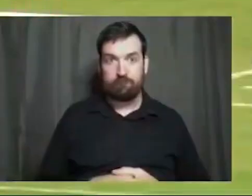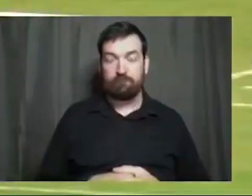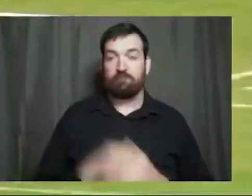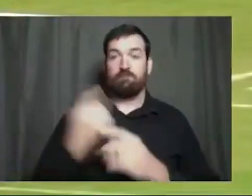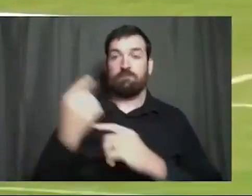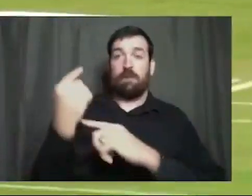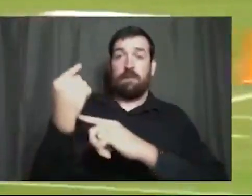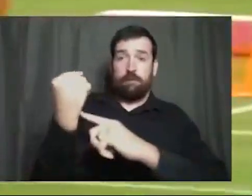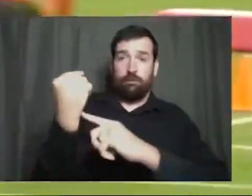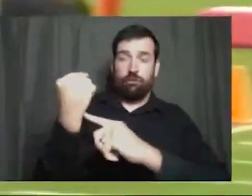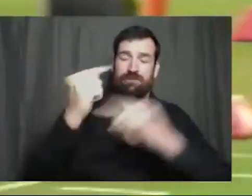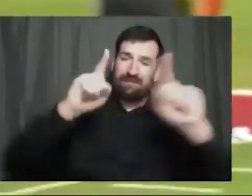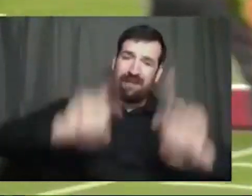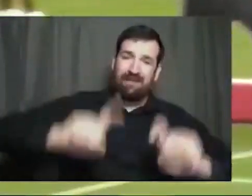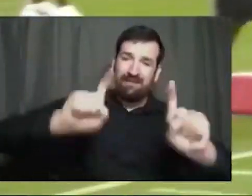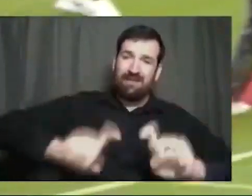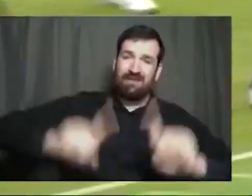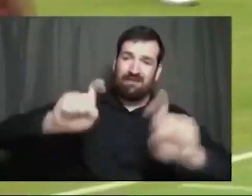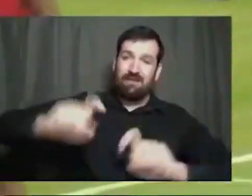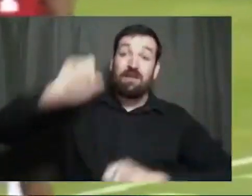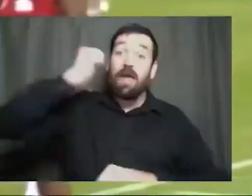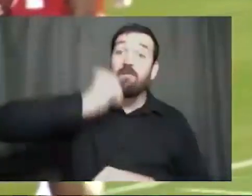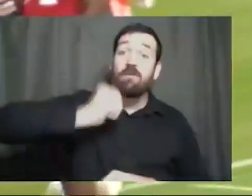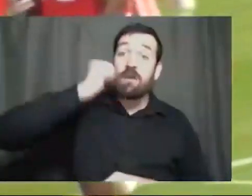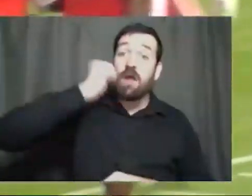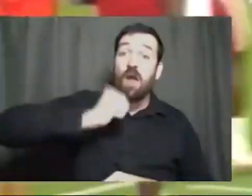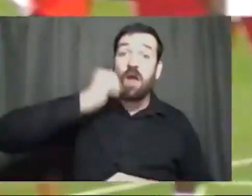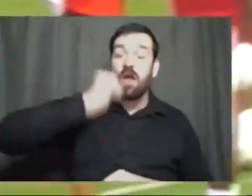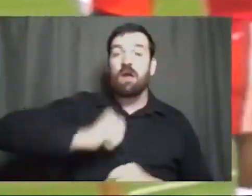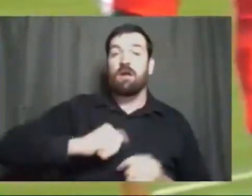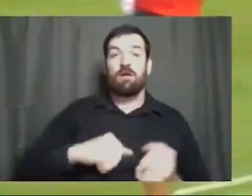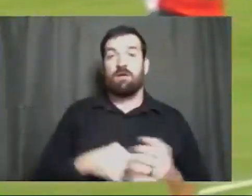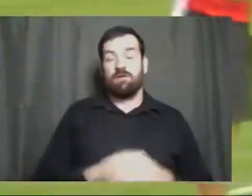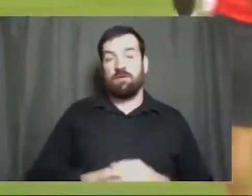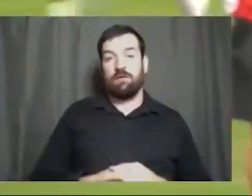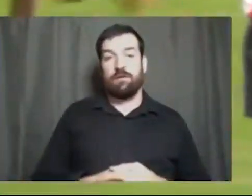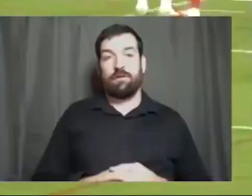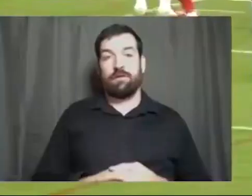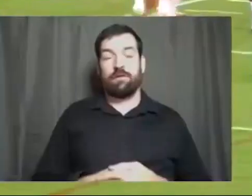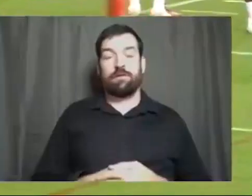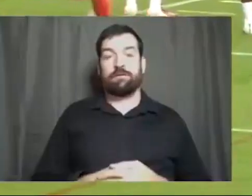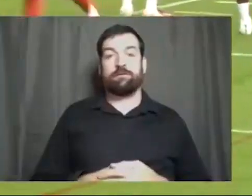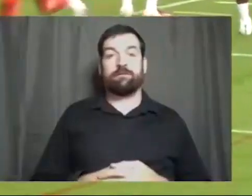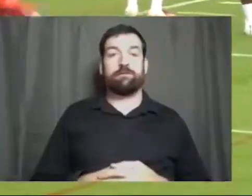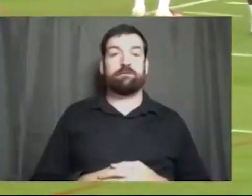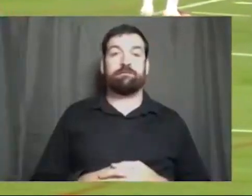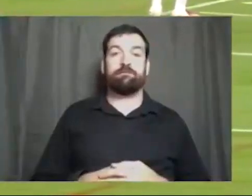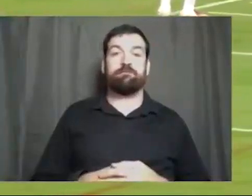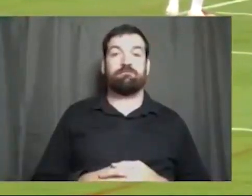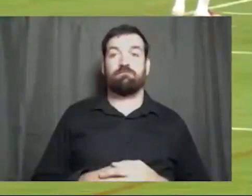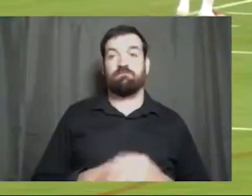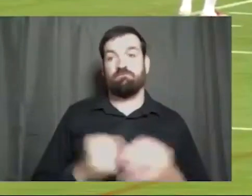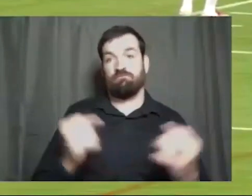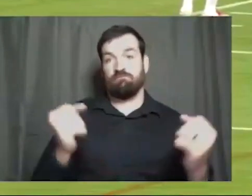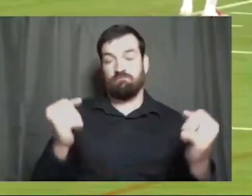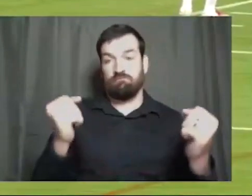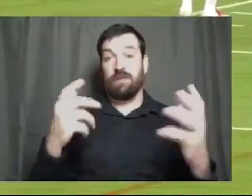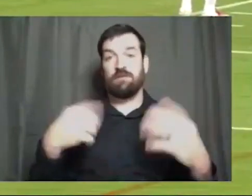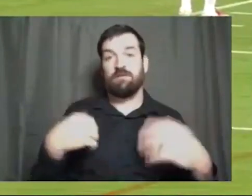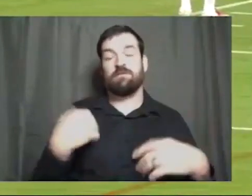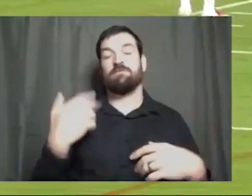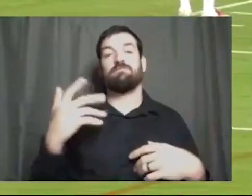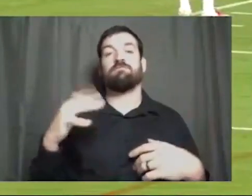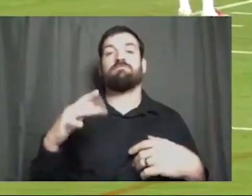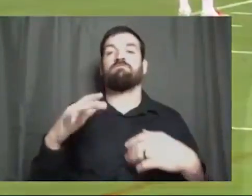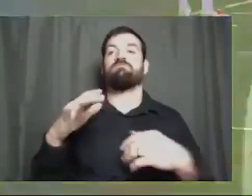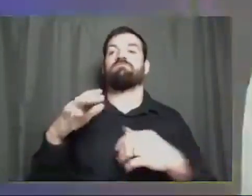every single day. We tested, well over 100 days in a row. There's a lot of, so you do connects on contact